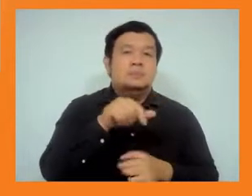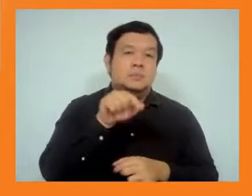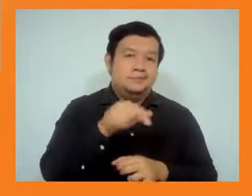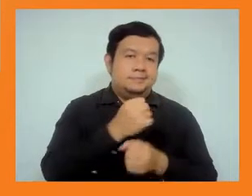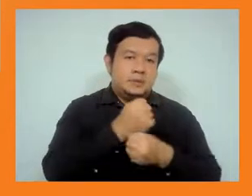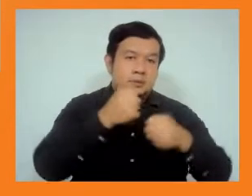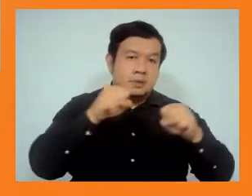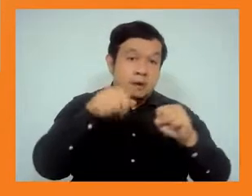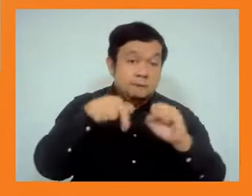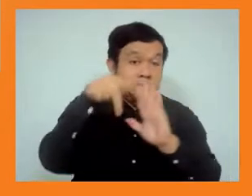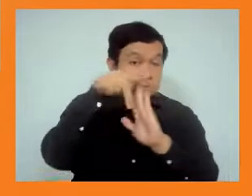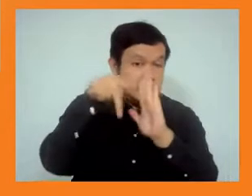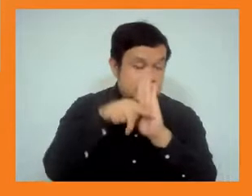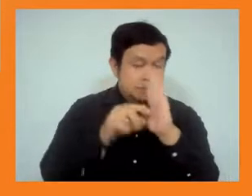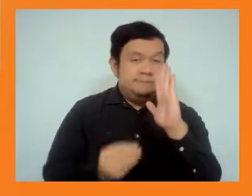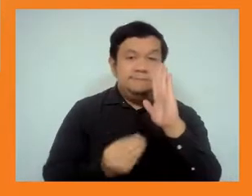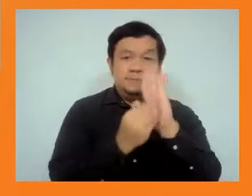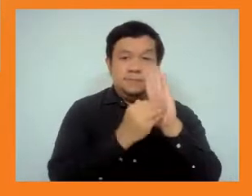Okay.